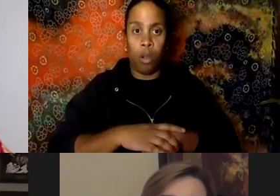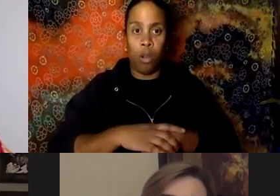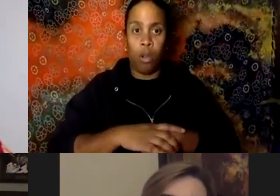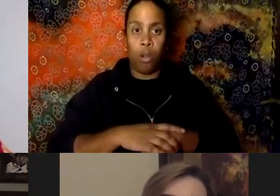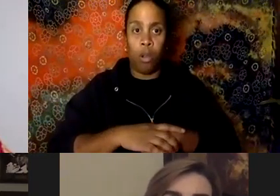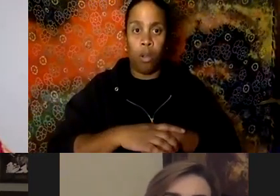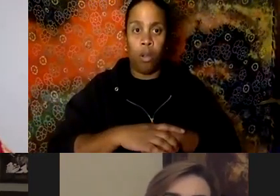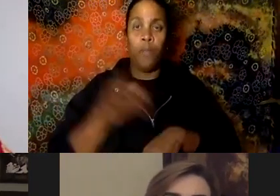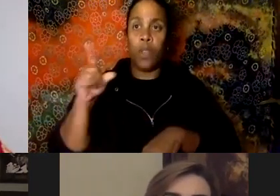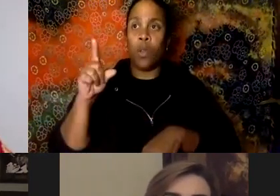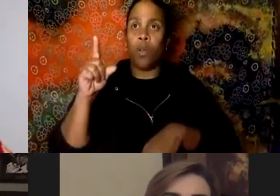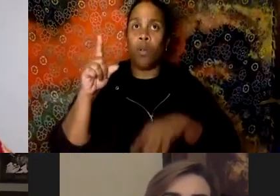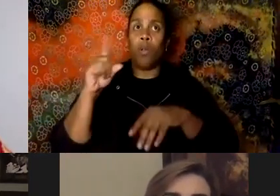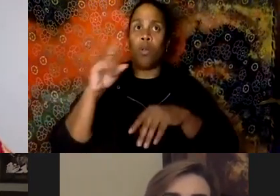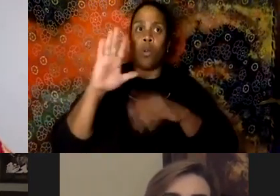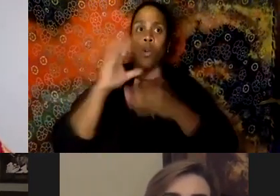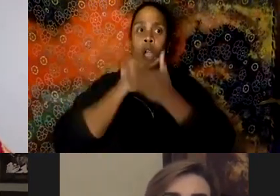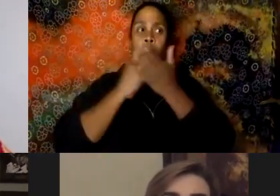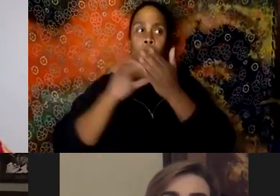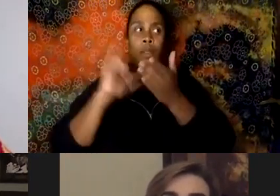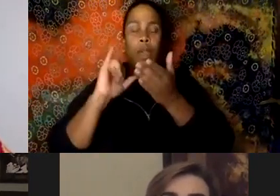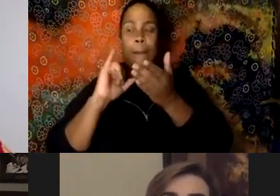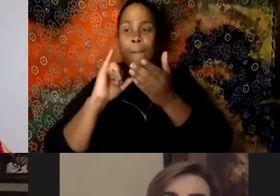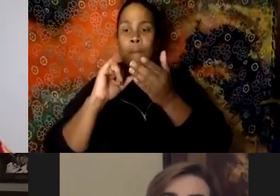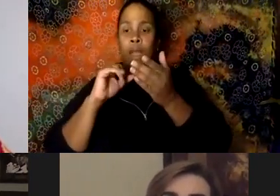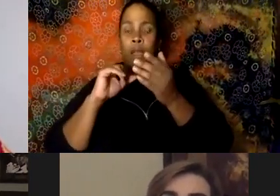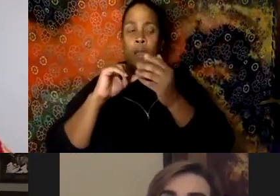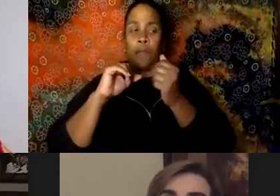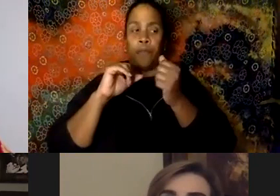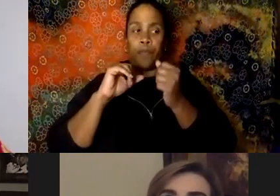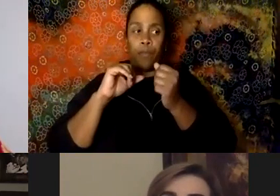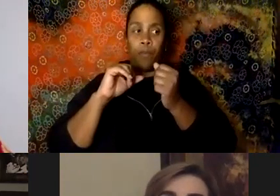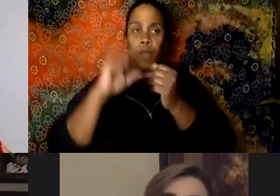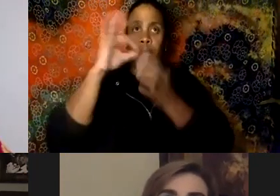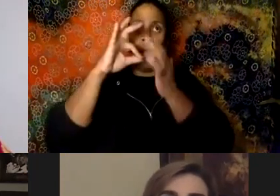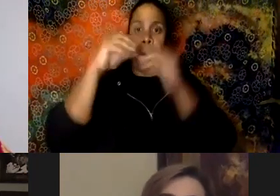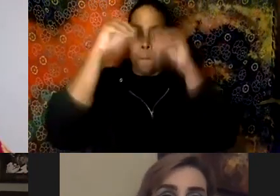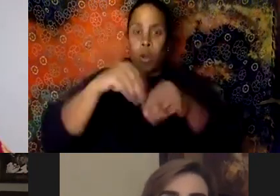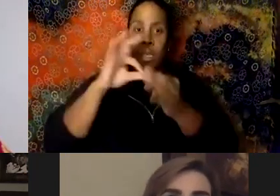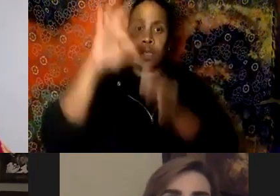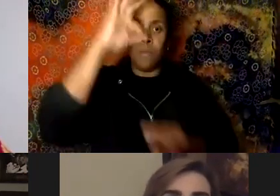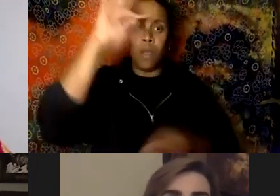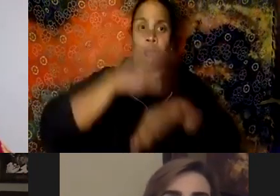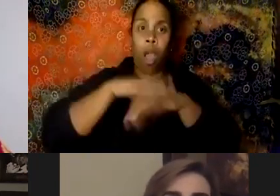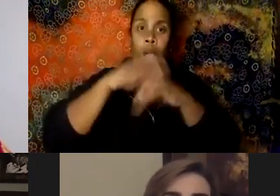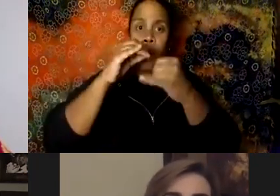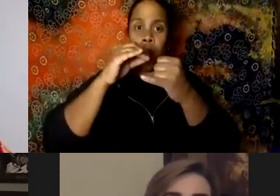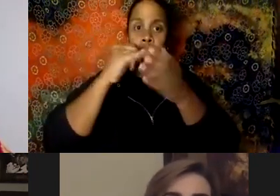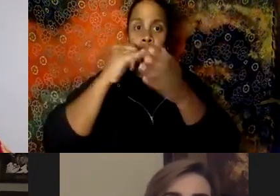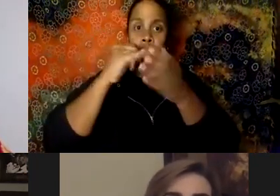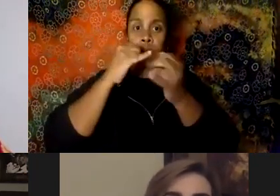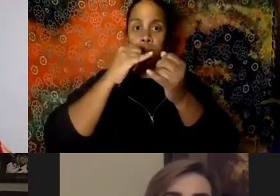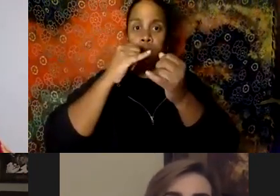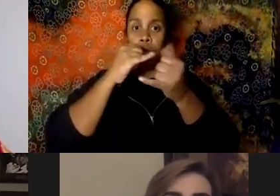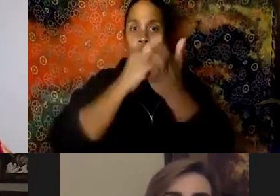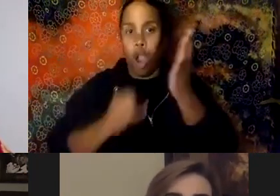you're putting them into pieces of paper and bringing that power into this physical world to establish new vibration. So it's awesome. I